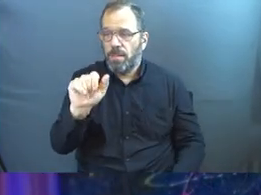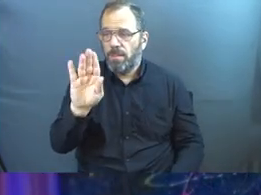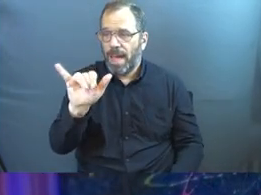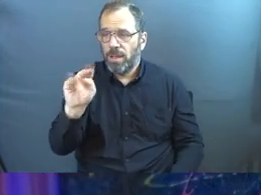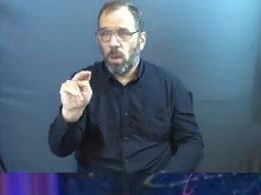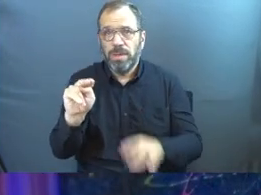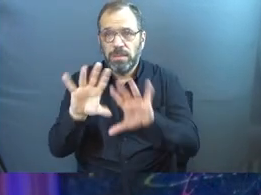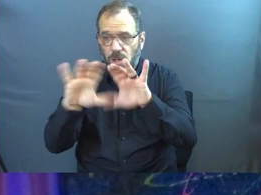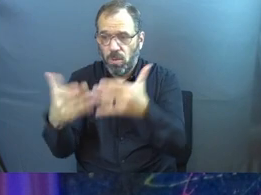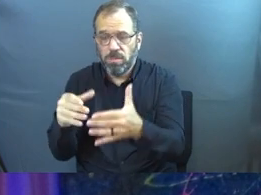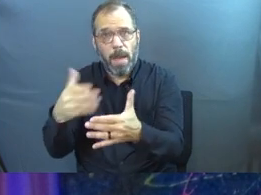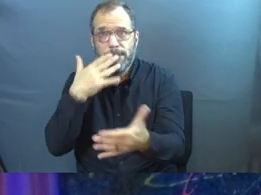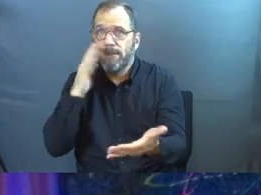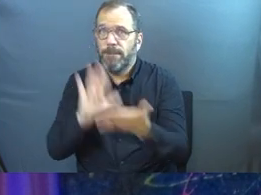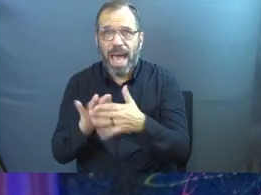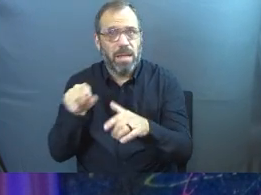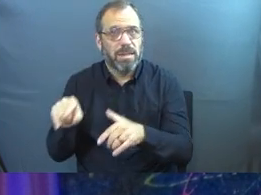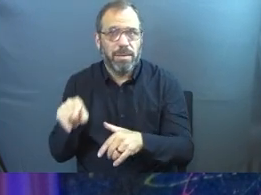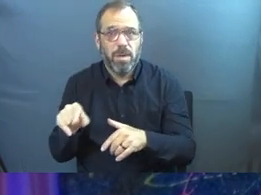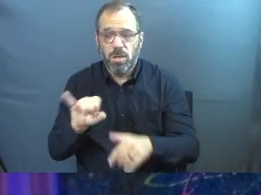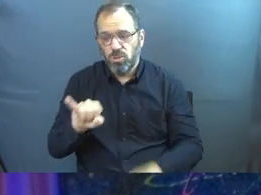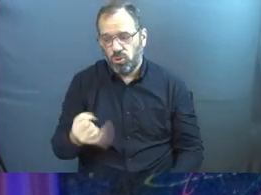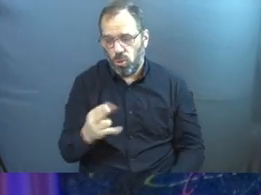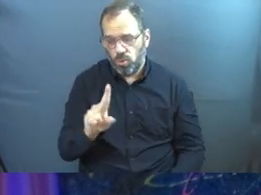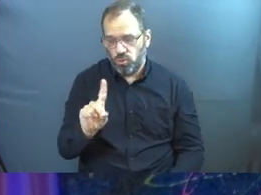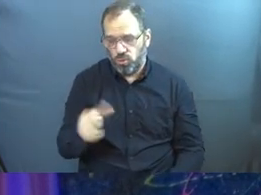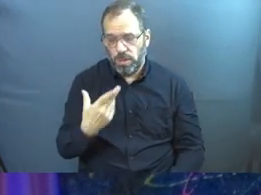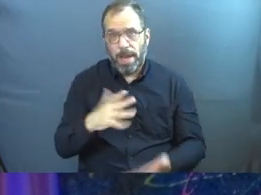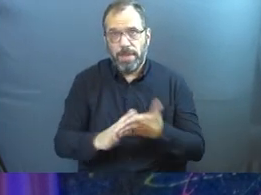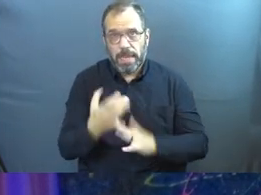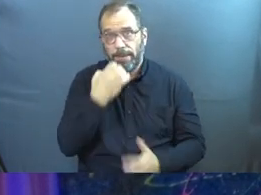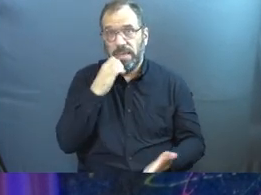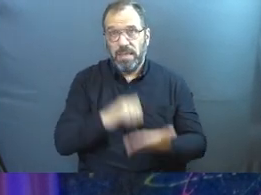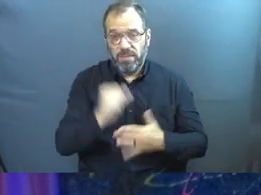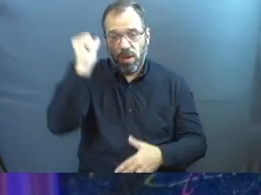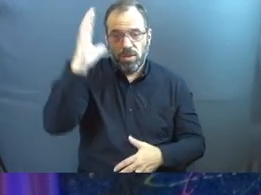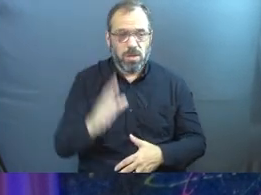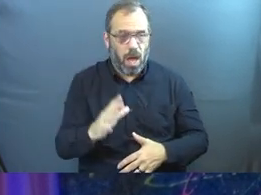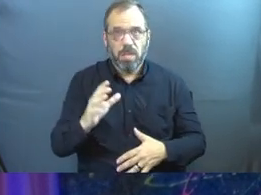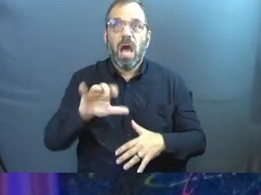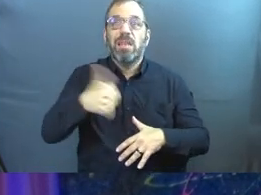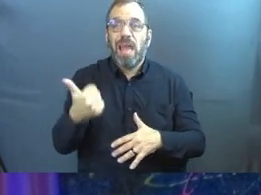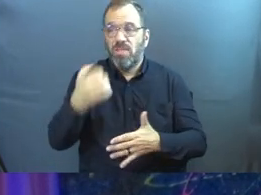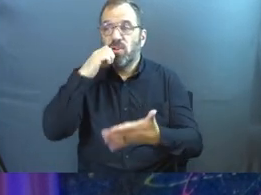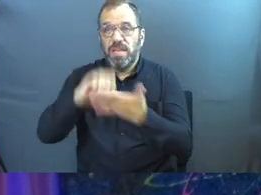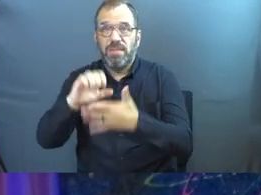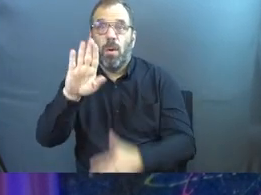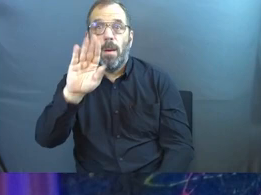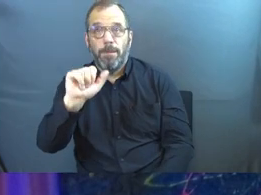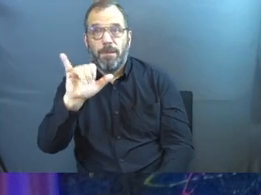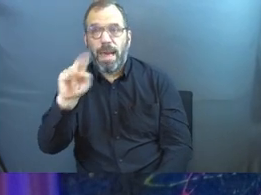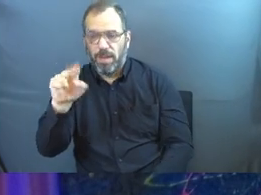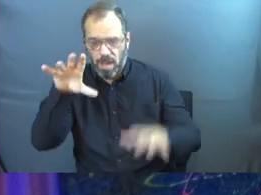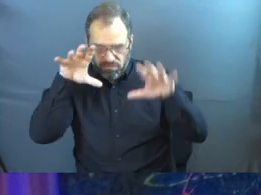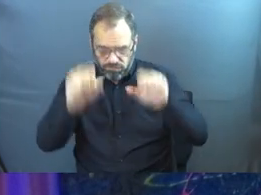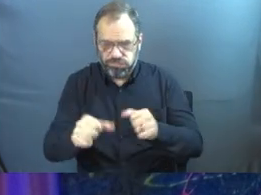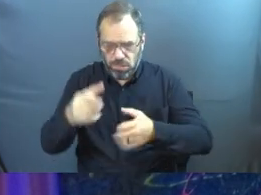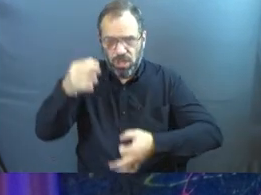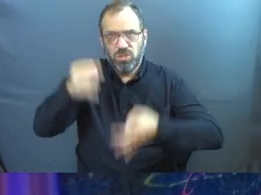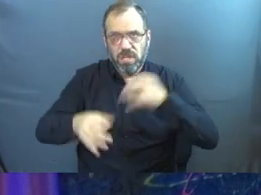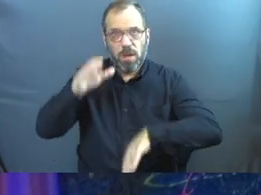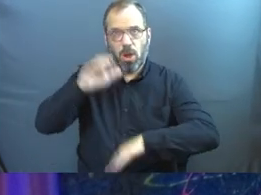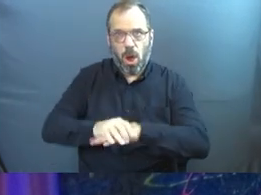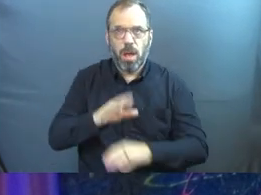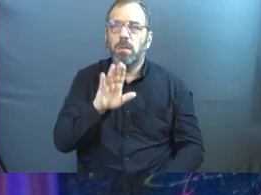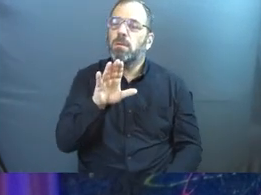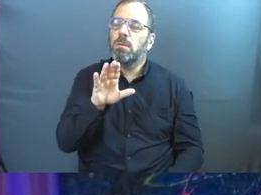people themselves. So Judah has become evil, and God's going to bring another evil nation to bring judgment